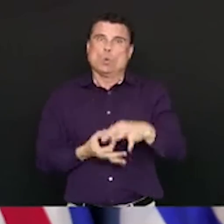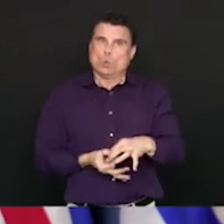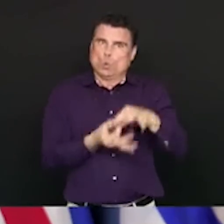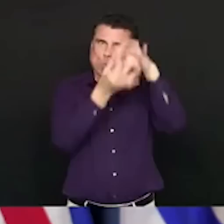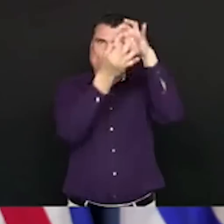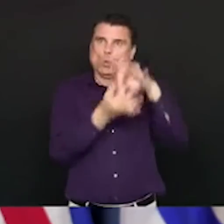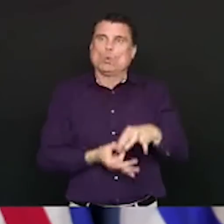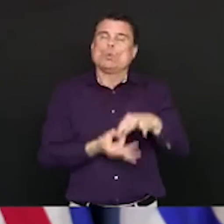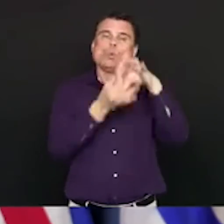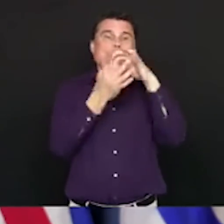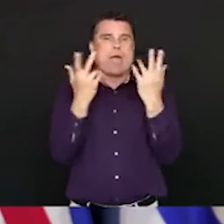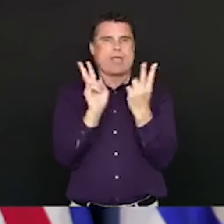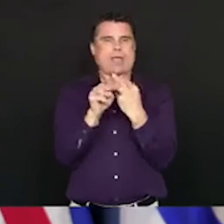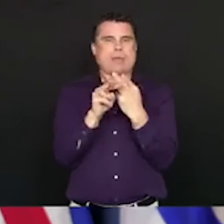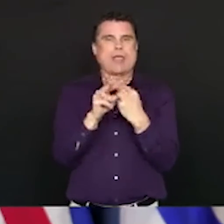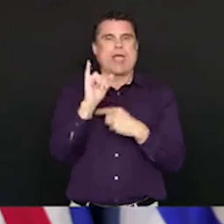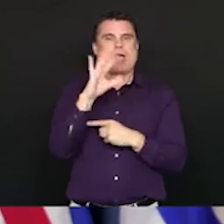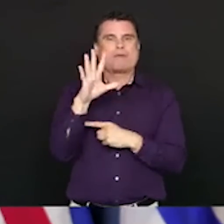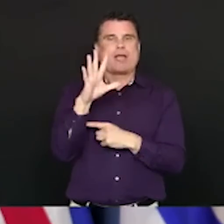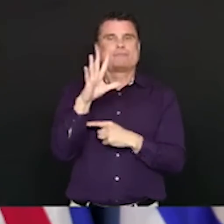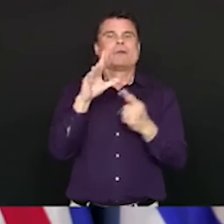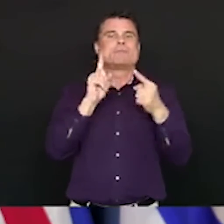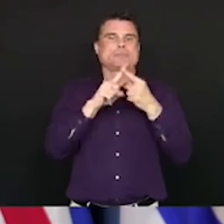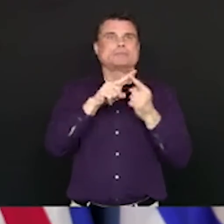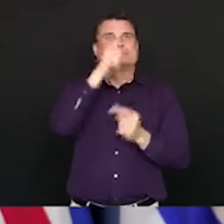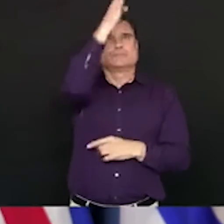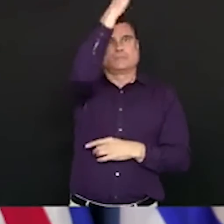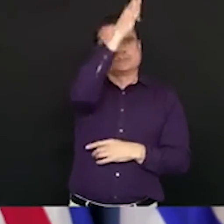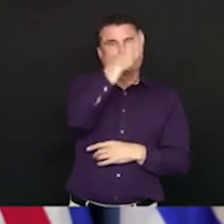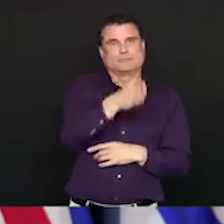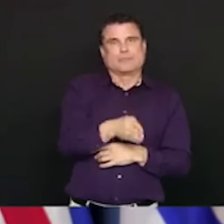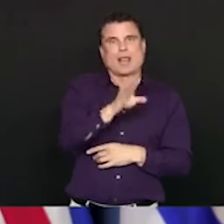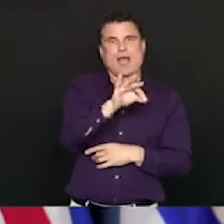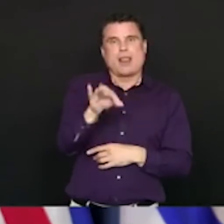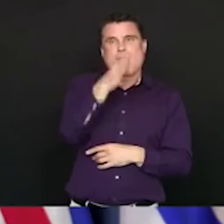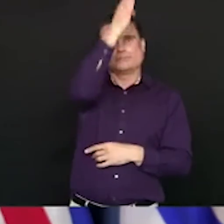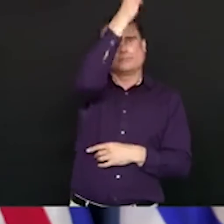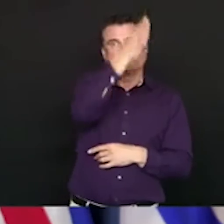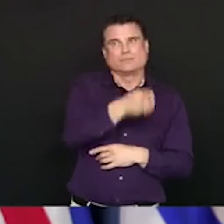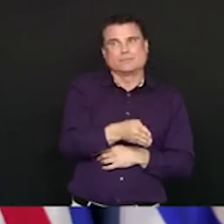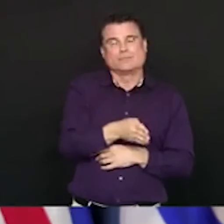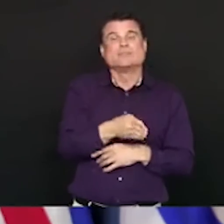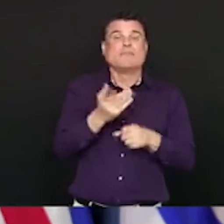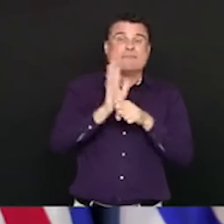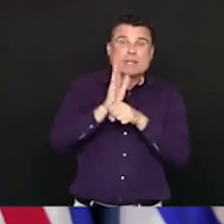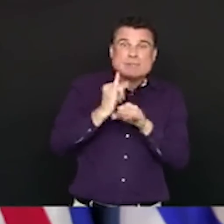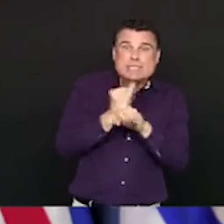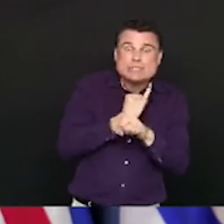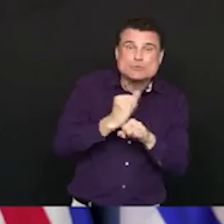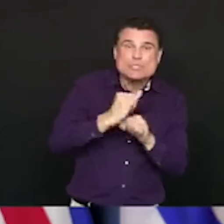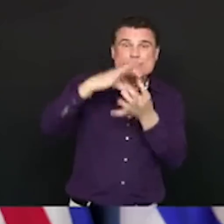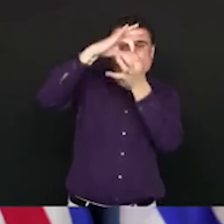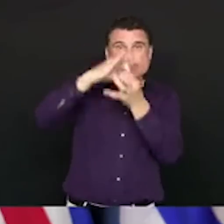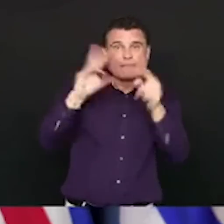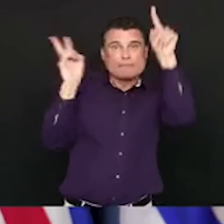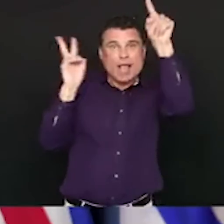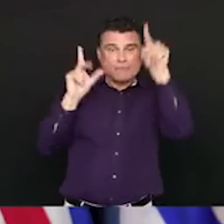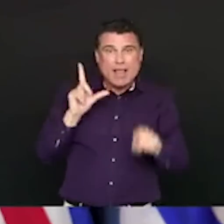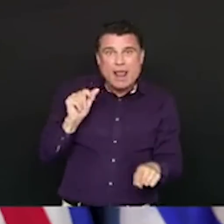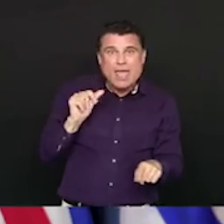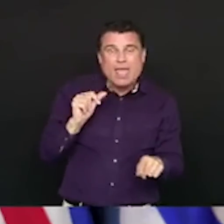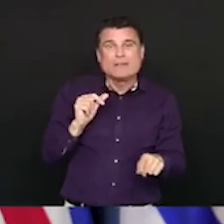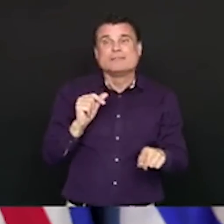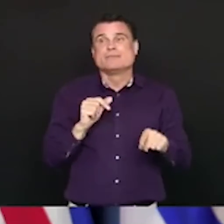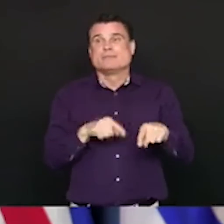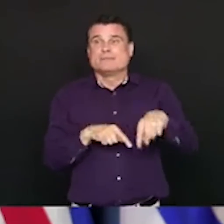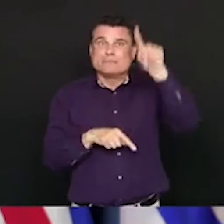production that takes place here in BC. Those connections are long-standing, and they will endure. Have they been strengthened or weakened by the